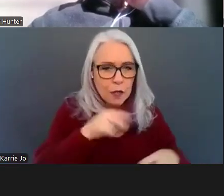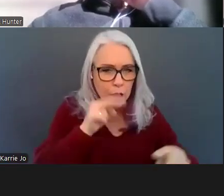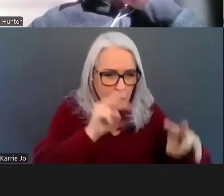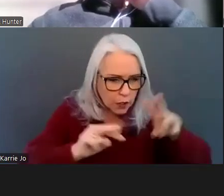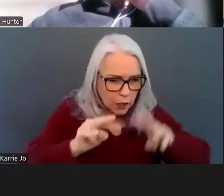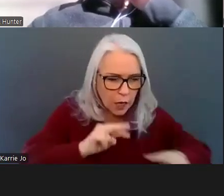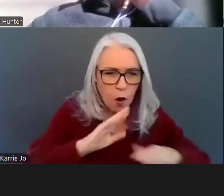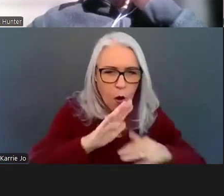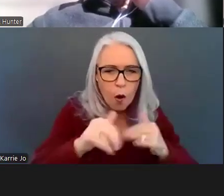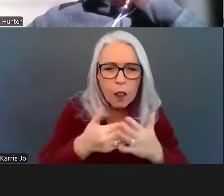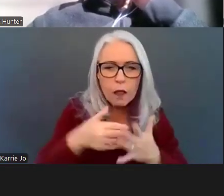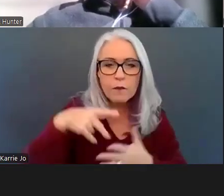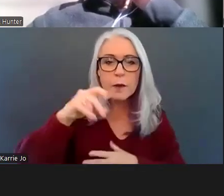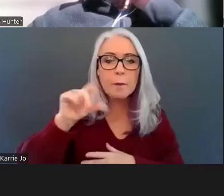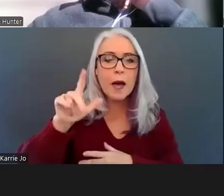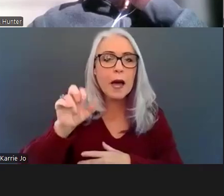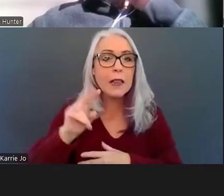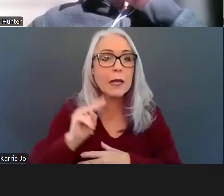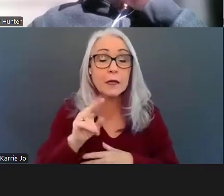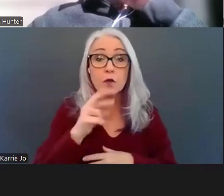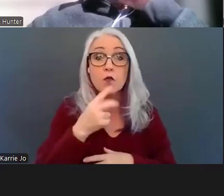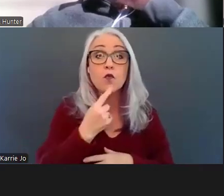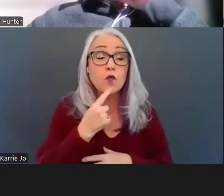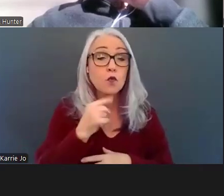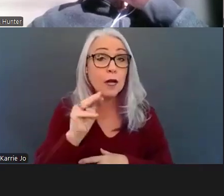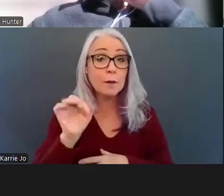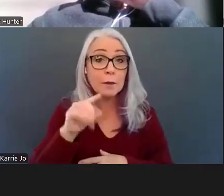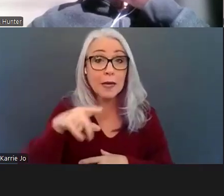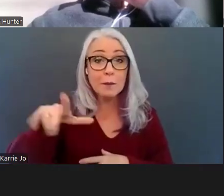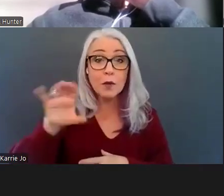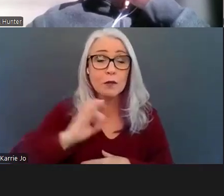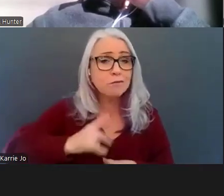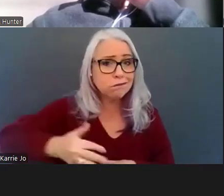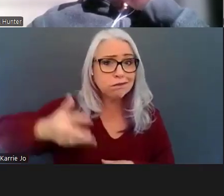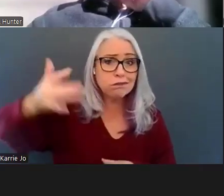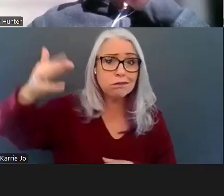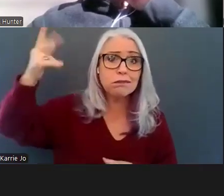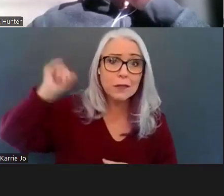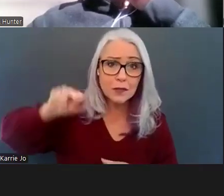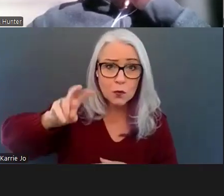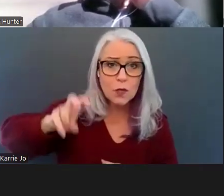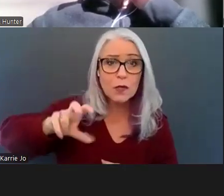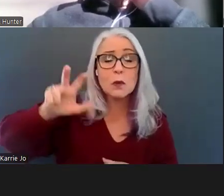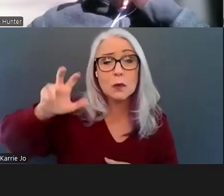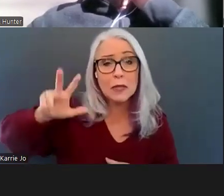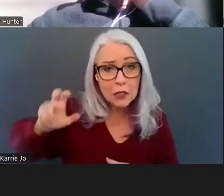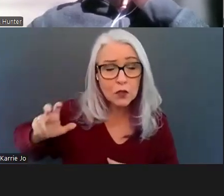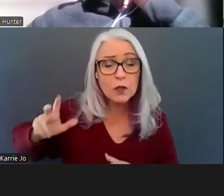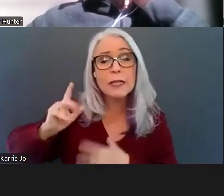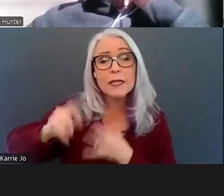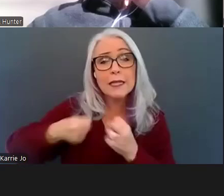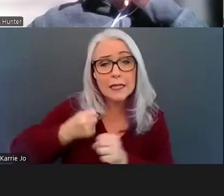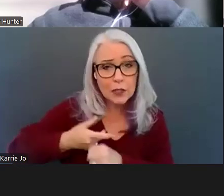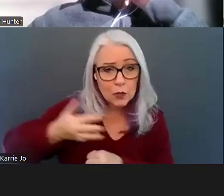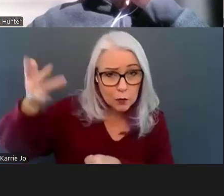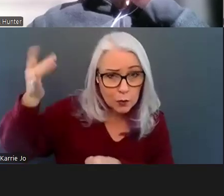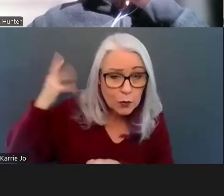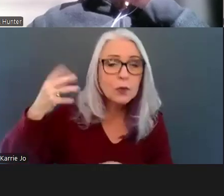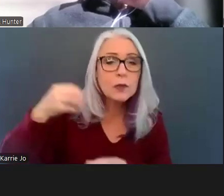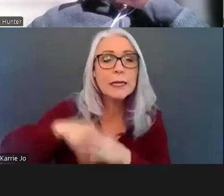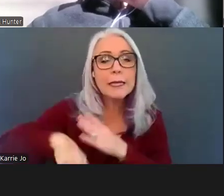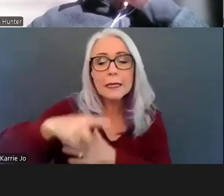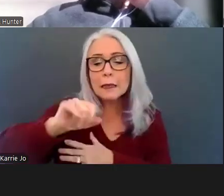pollen. And red maple existed, you know, 200, 300 years ago in the pollen record, but it was, you know,